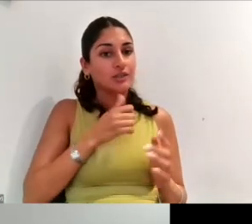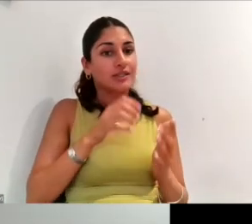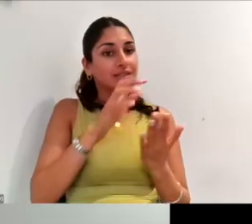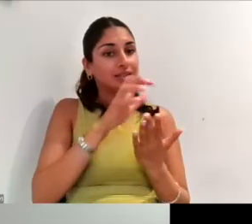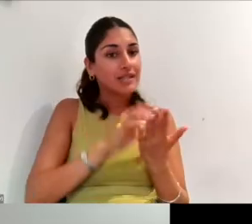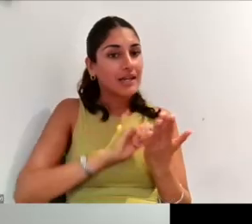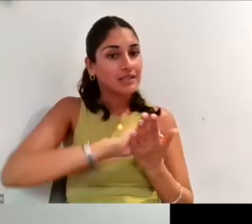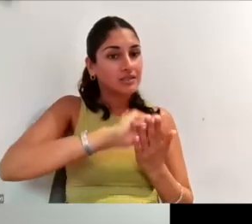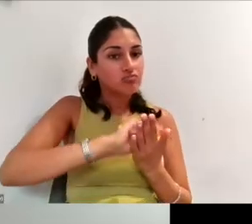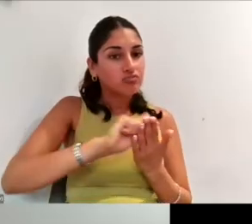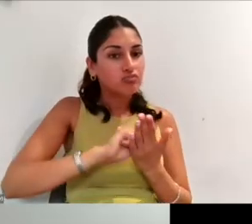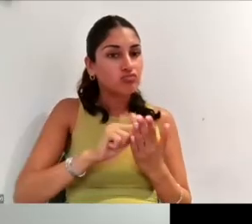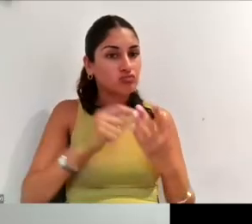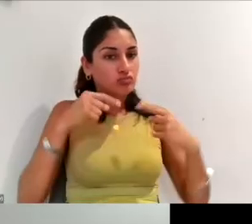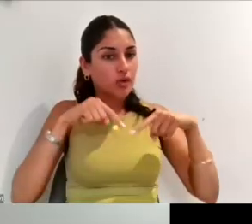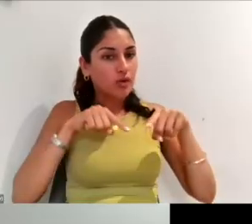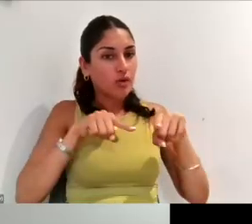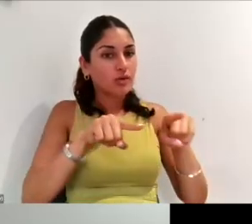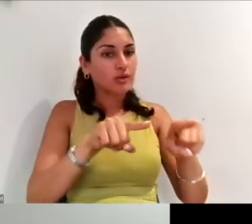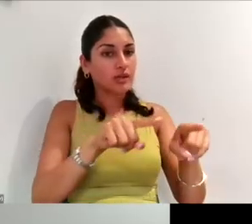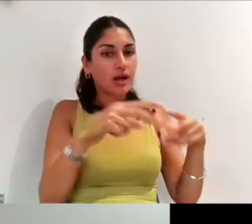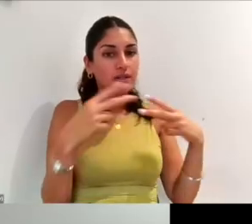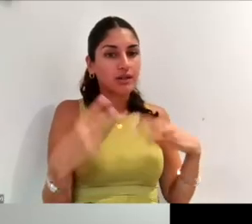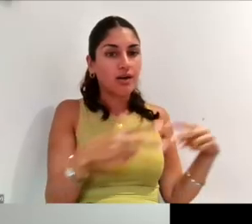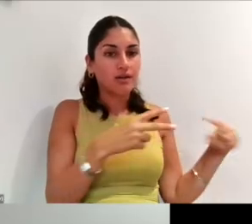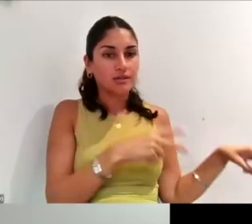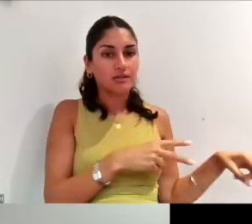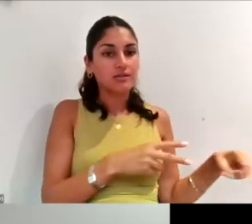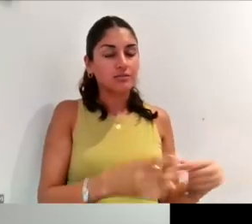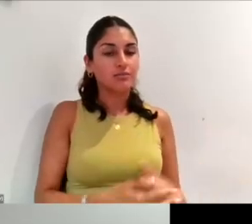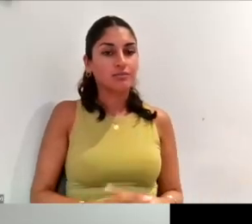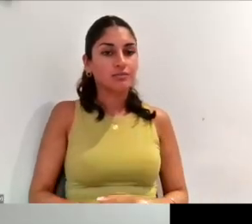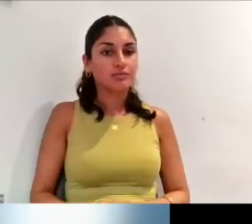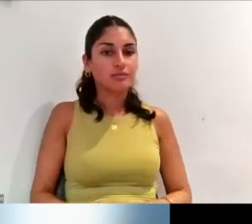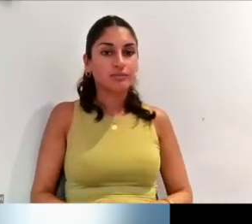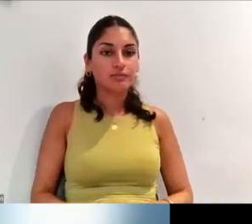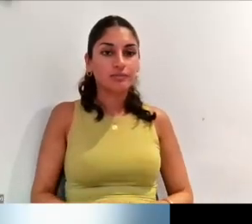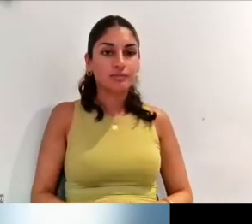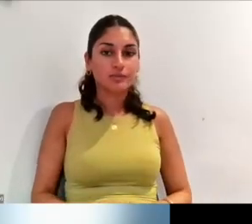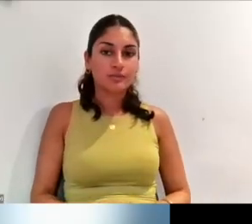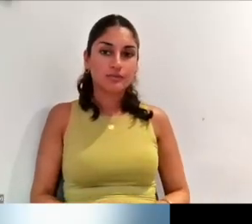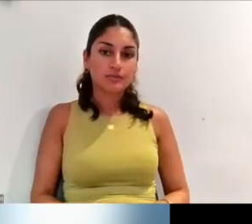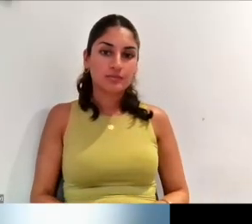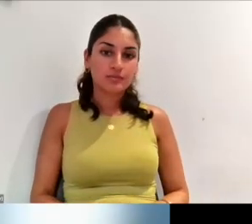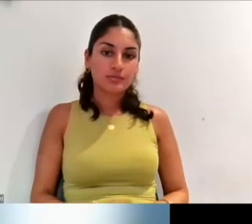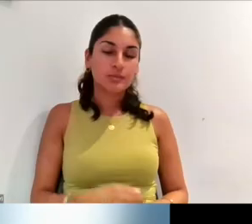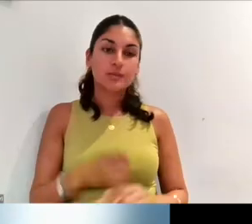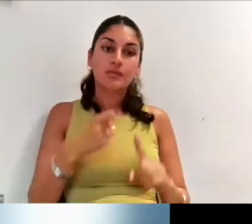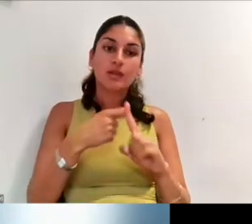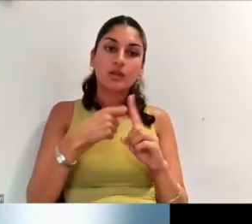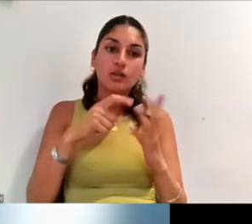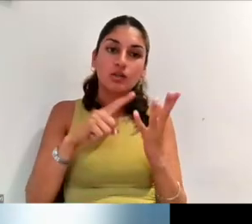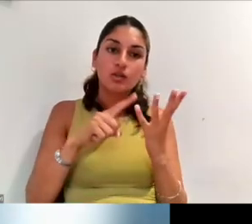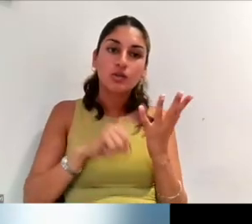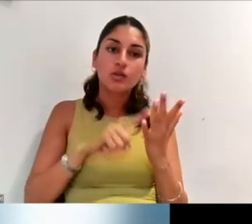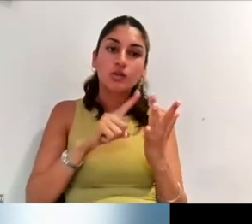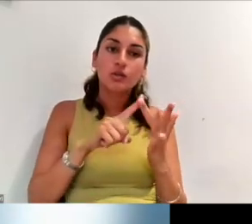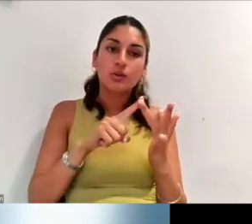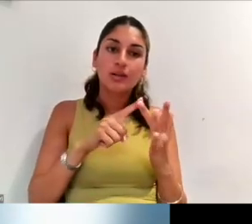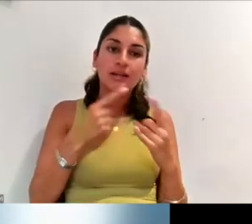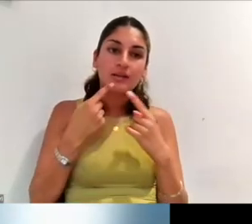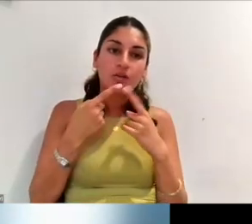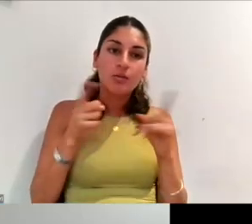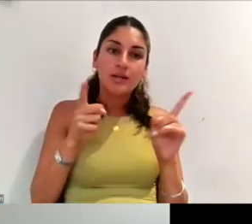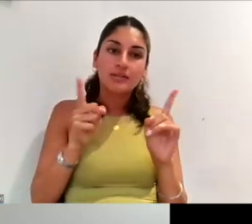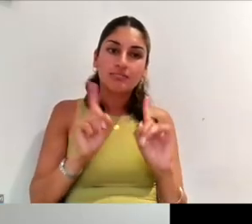yeah, and build more on the text as well. Yeah. I just Kuli says mesmerizing and you tell a